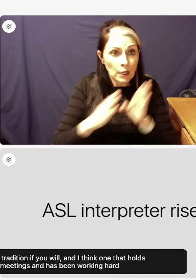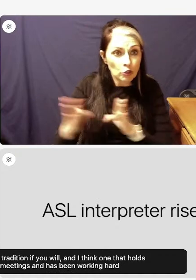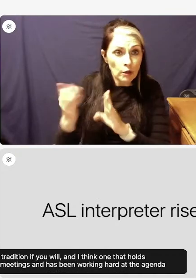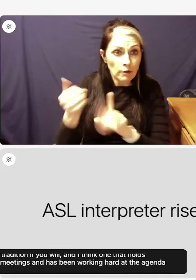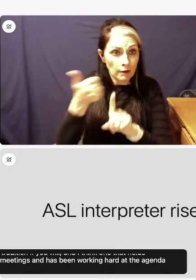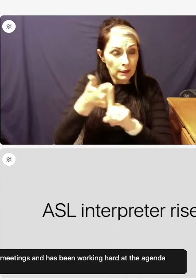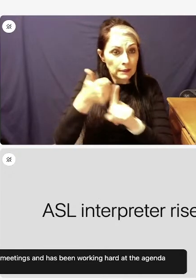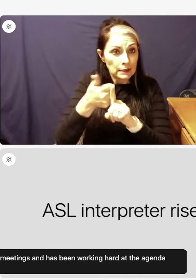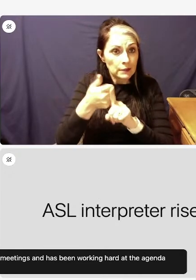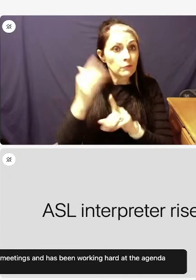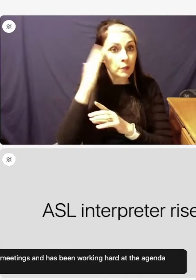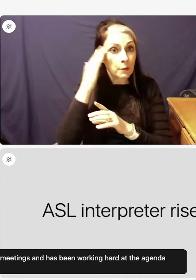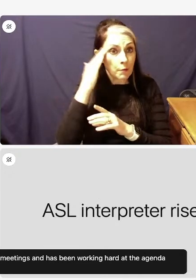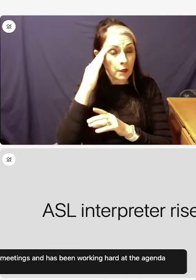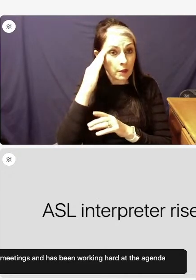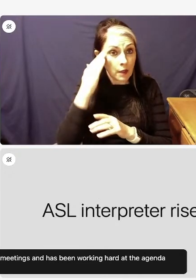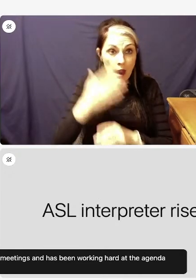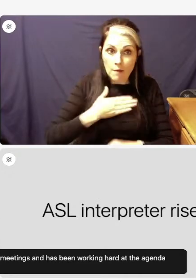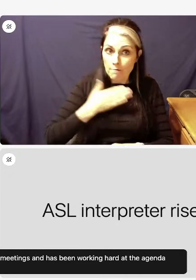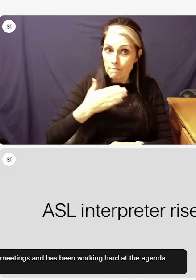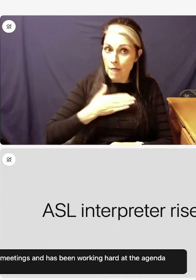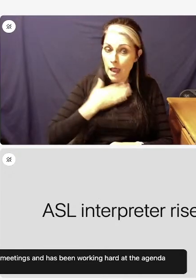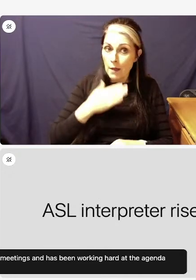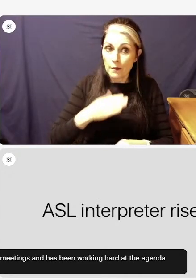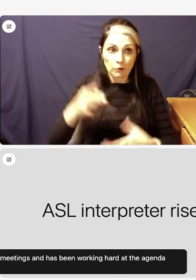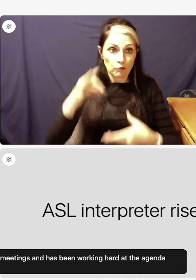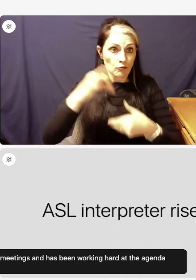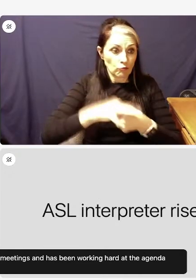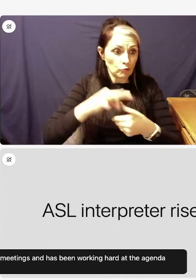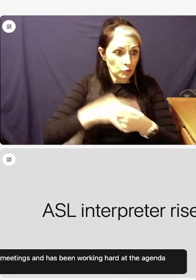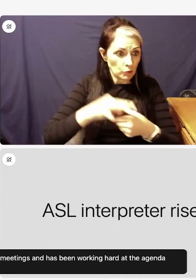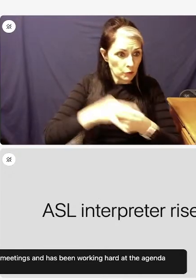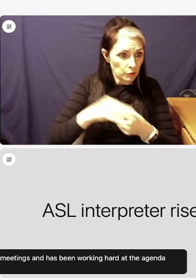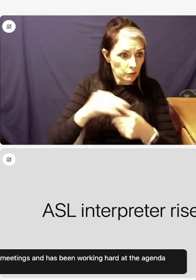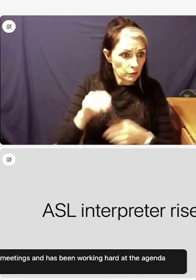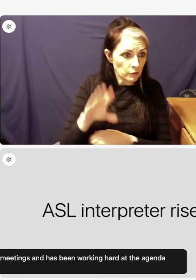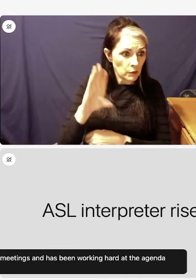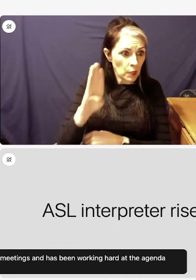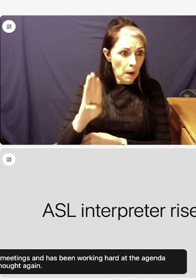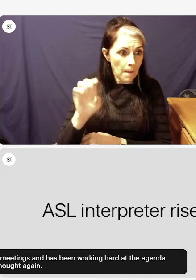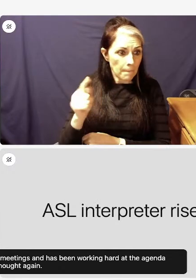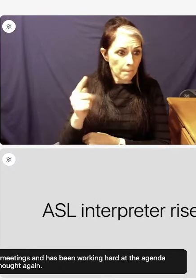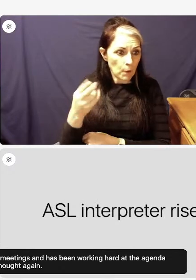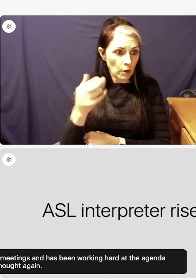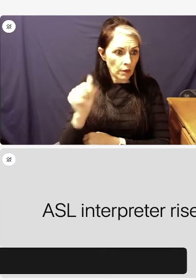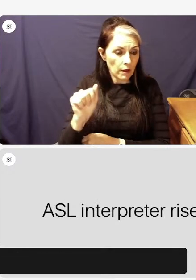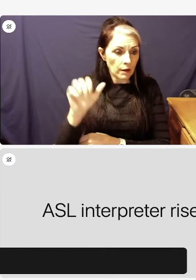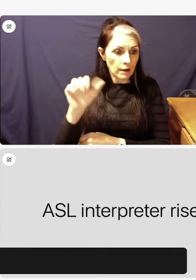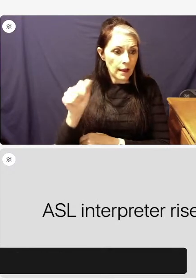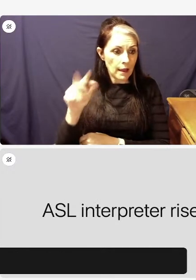and uh becoming familiar with it so i'd be more than happy to nominate miss berthadegan if she would accept